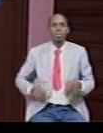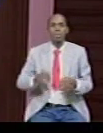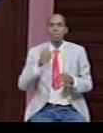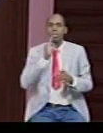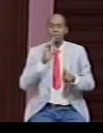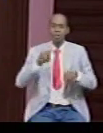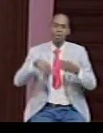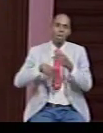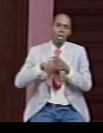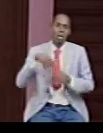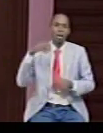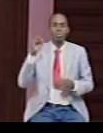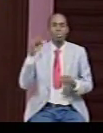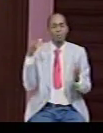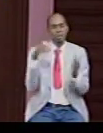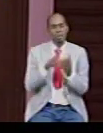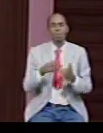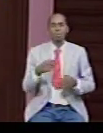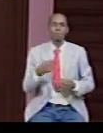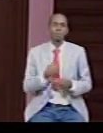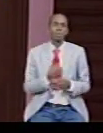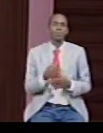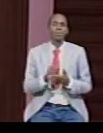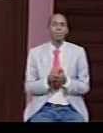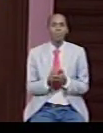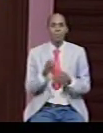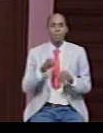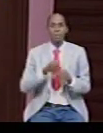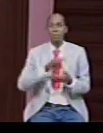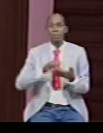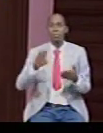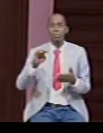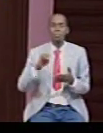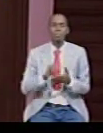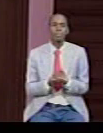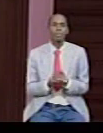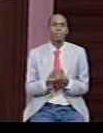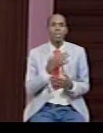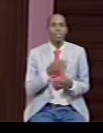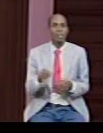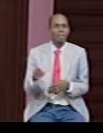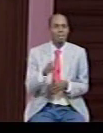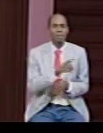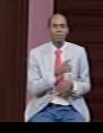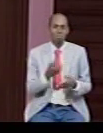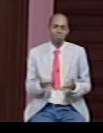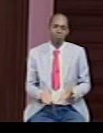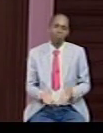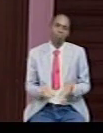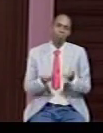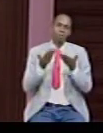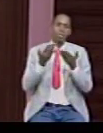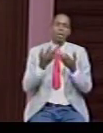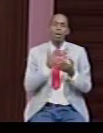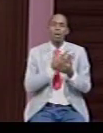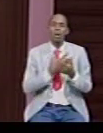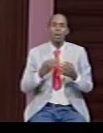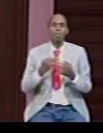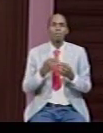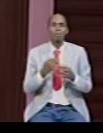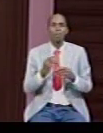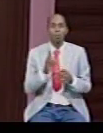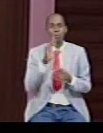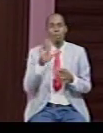out against me. In verse 14, and they lifted up their voice and wept